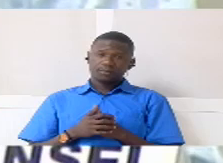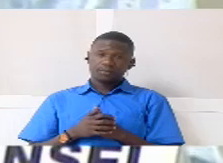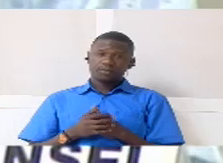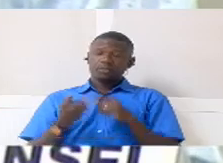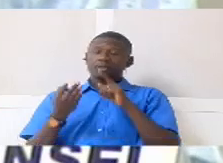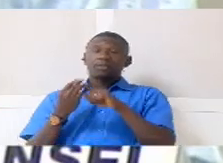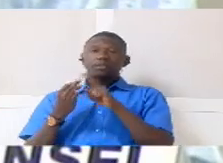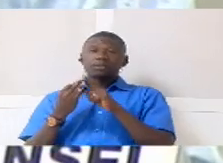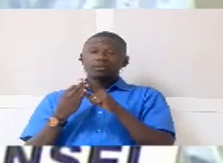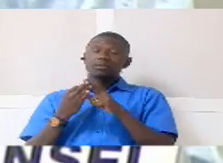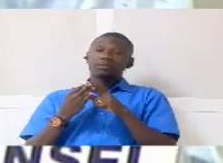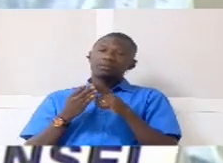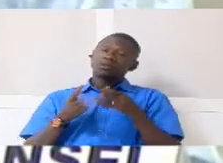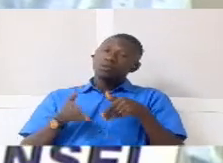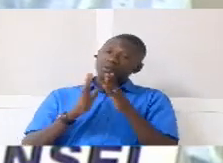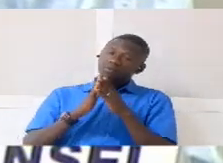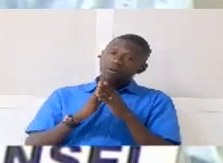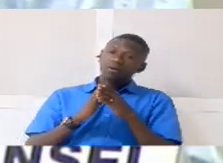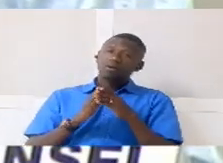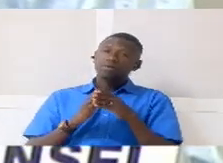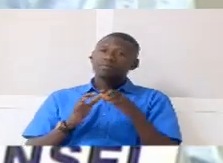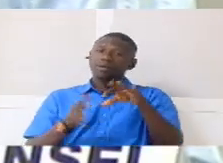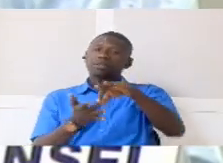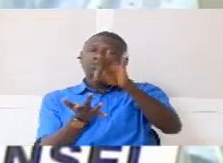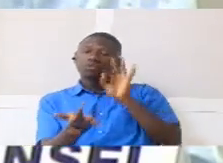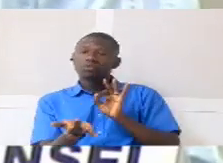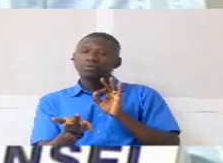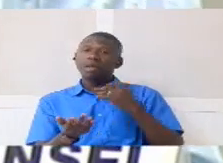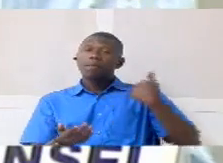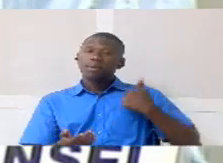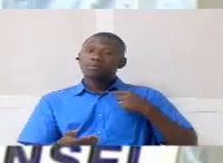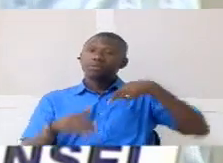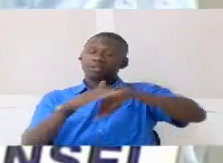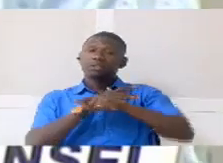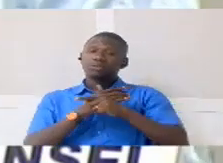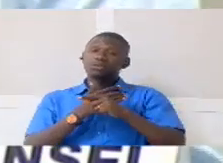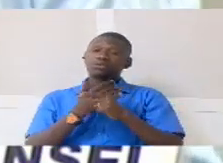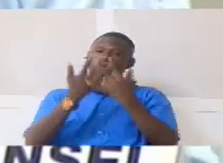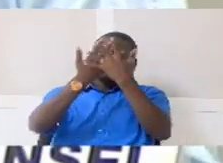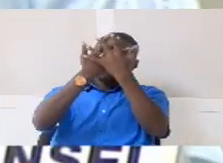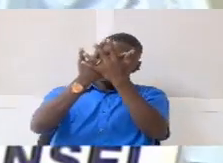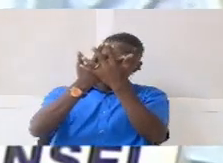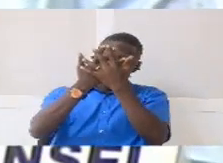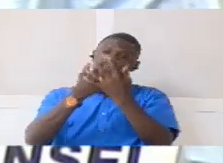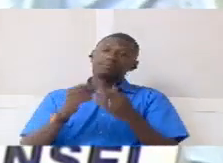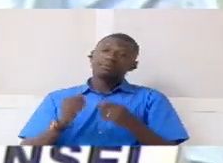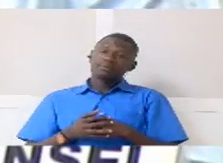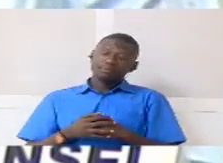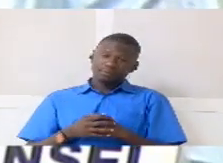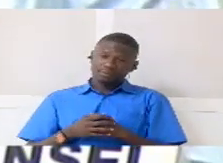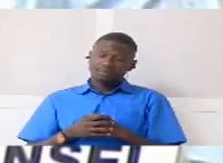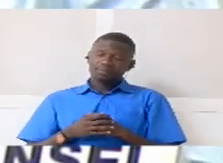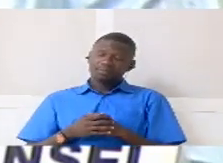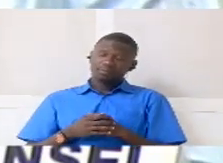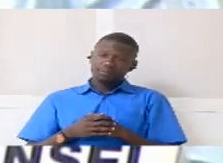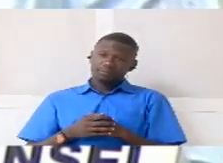The procedures for admission of people into the prison. Ekataram bulo lumenu ta prunie monati menyanta dunakaso la